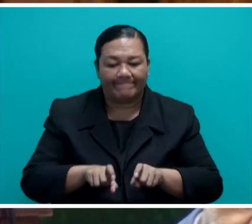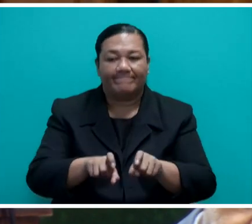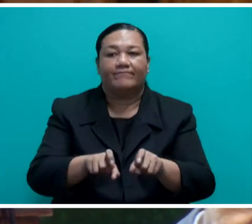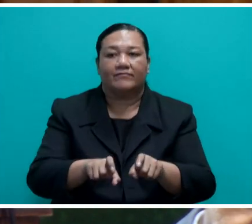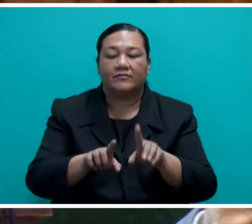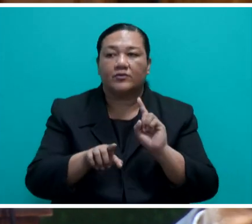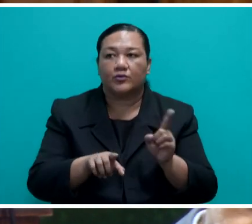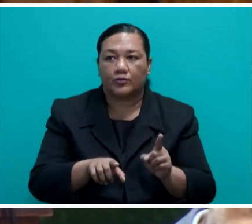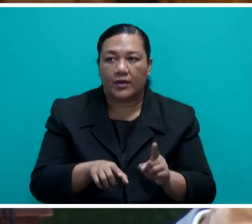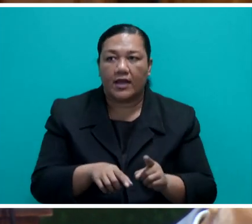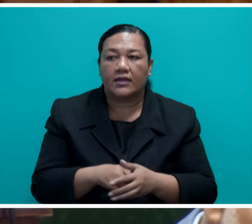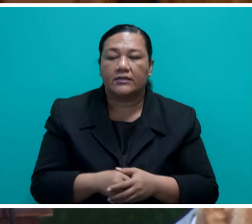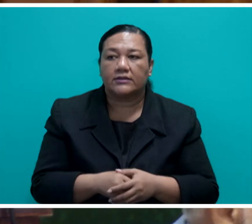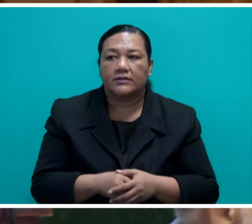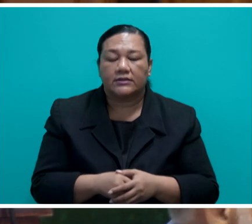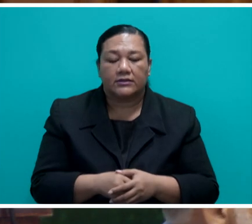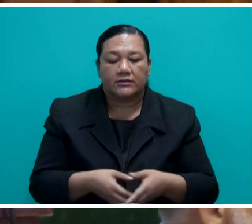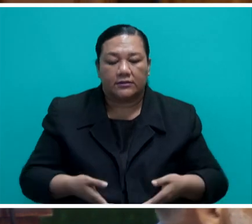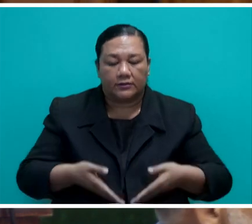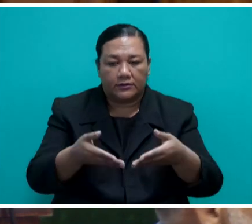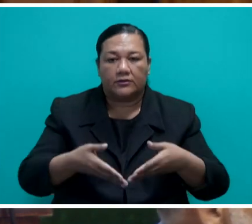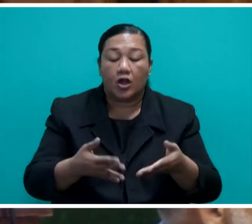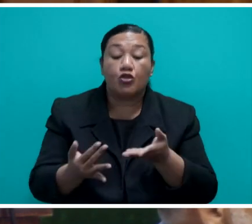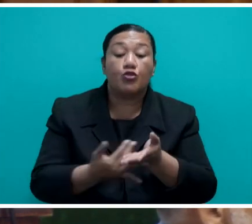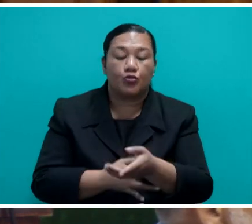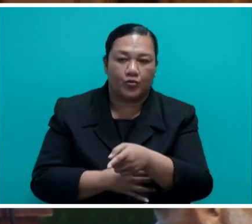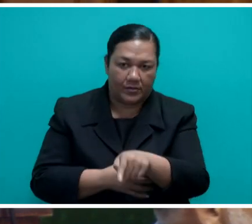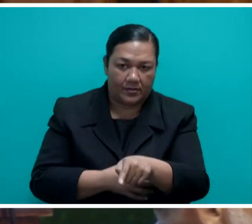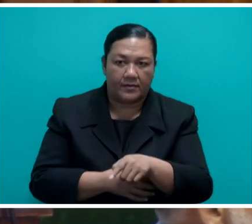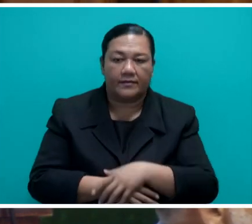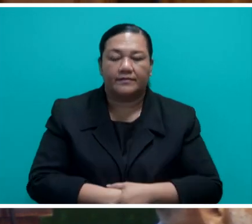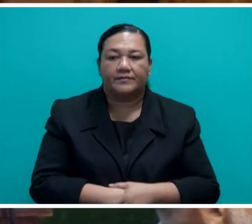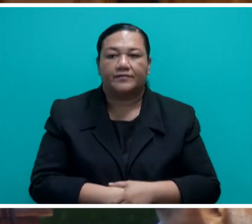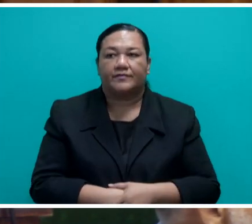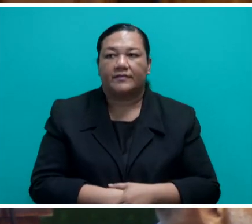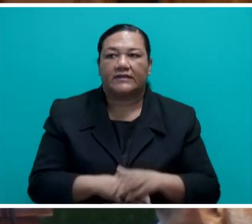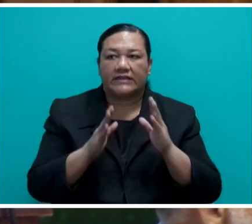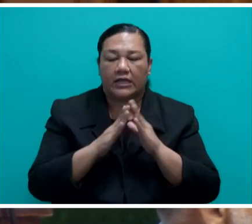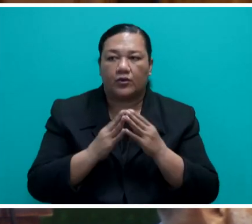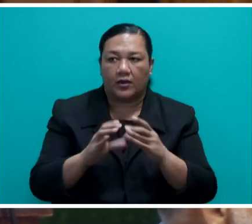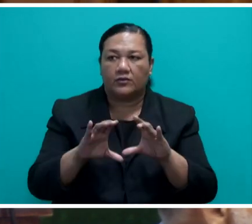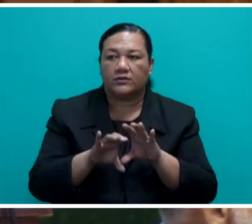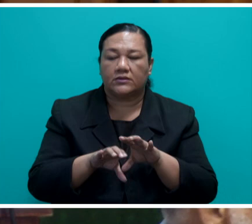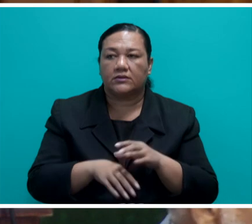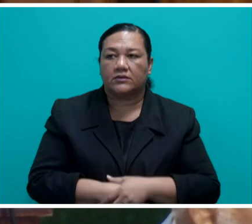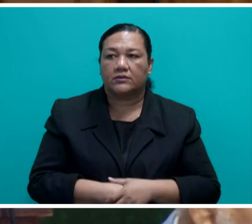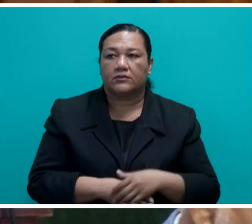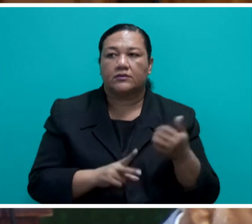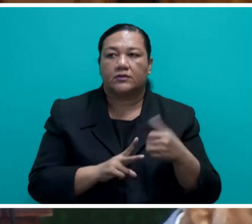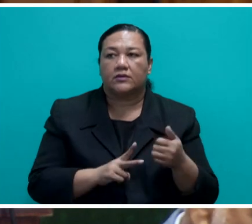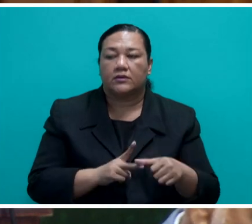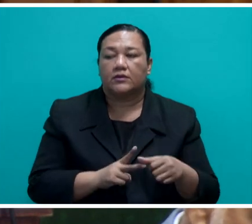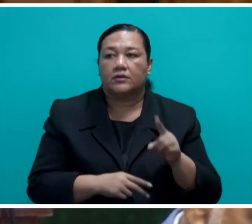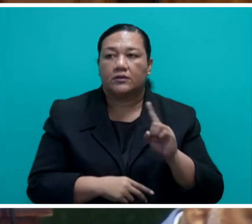the municipalities. Mr. Speaker, sir, there are also main drains connected to drains that fall under